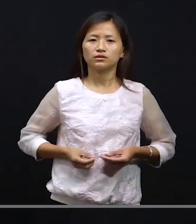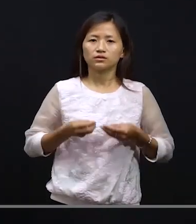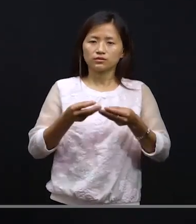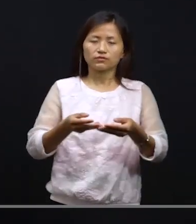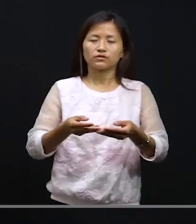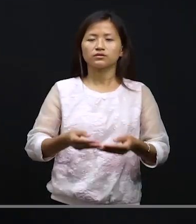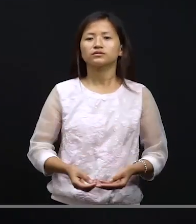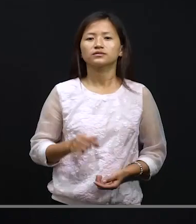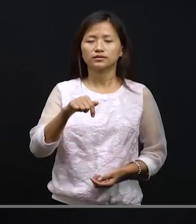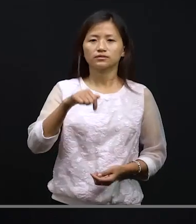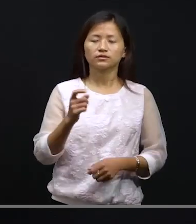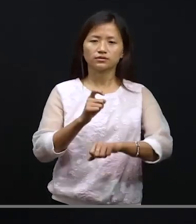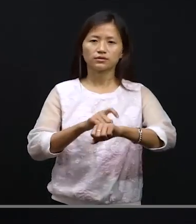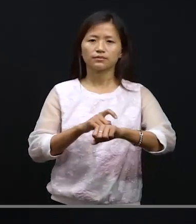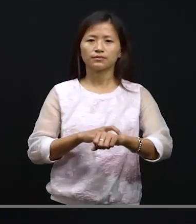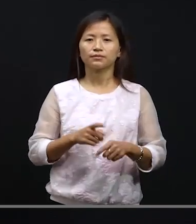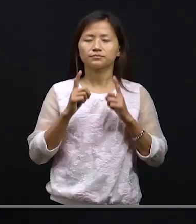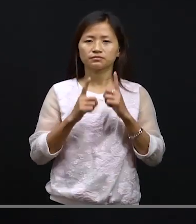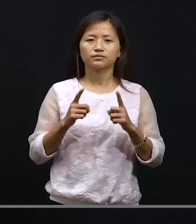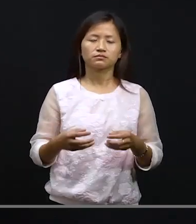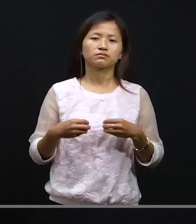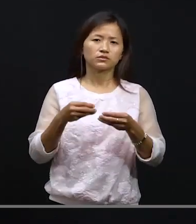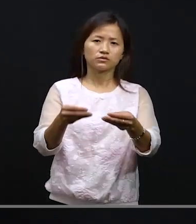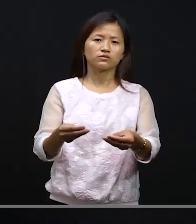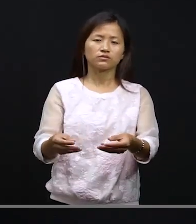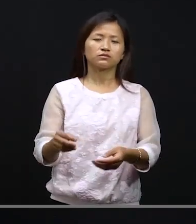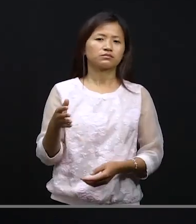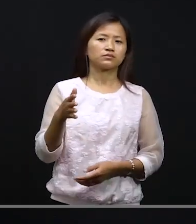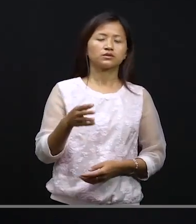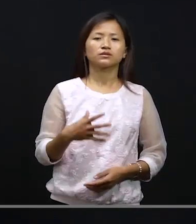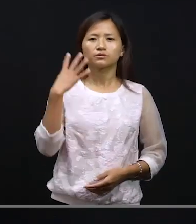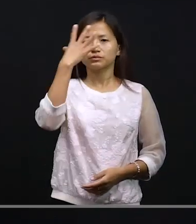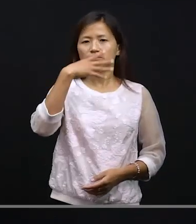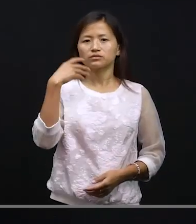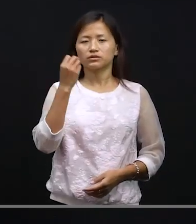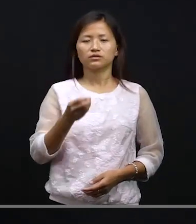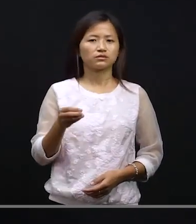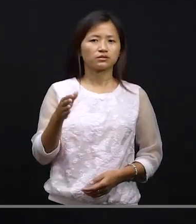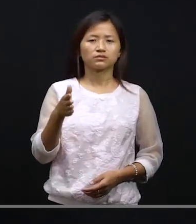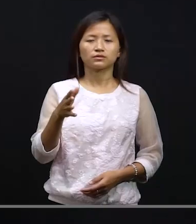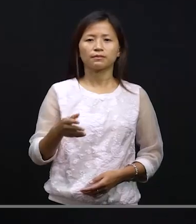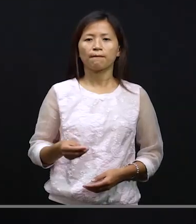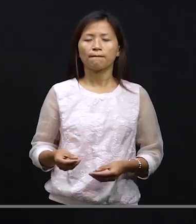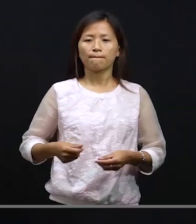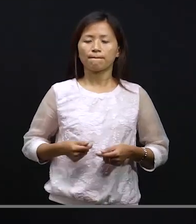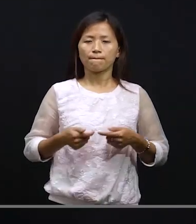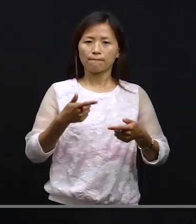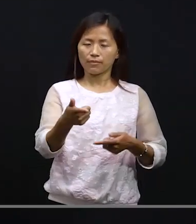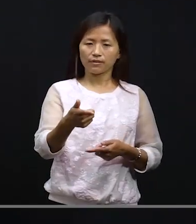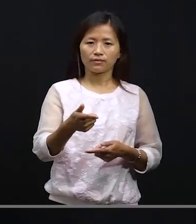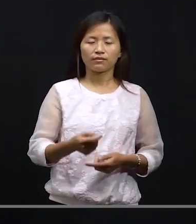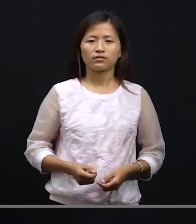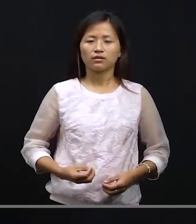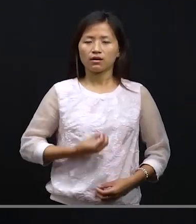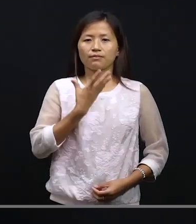he did not offer it because he knew that beauty cannot buy happiness for one's life. And he knew that